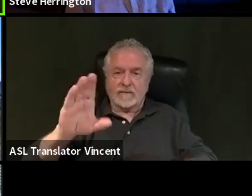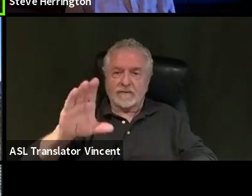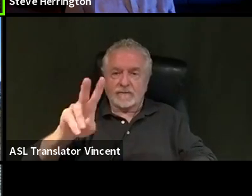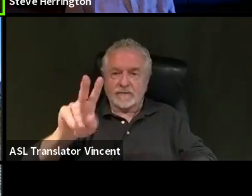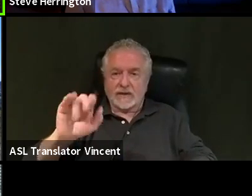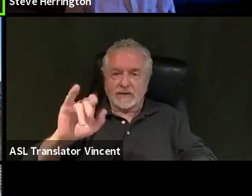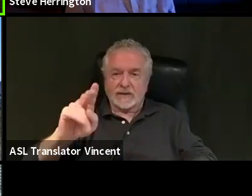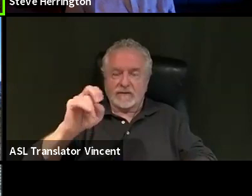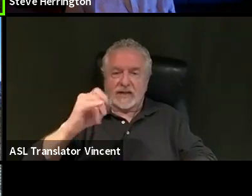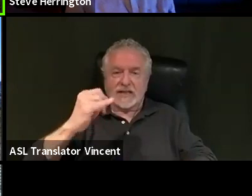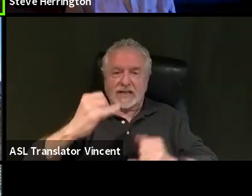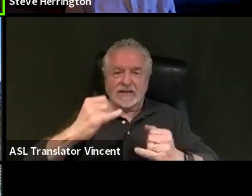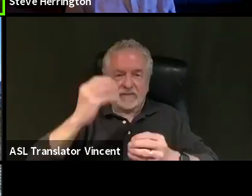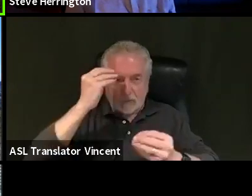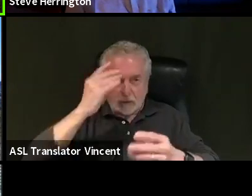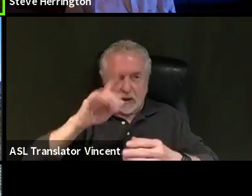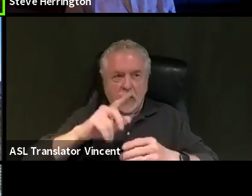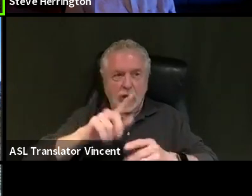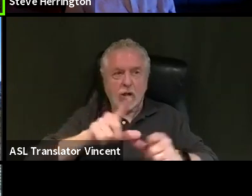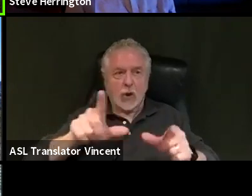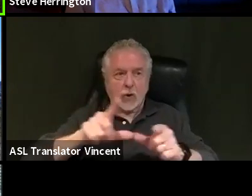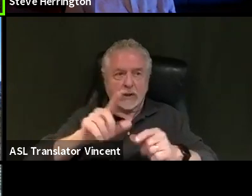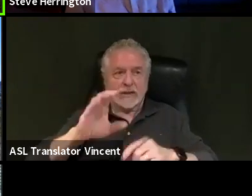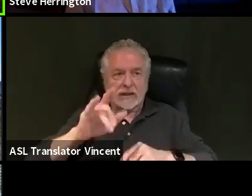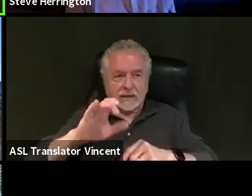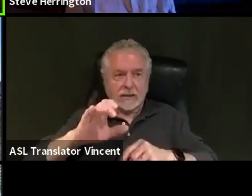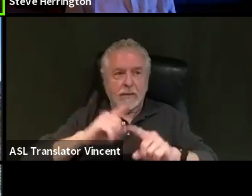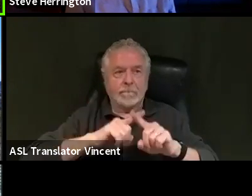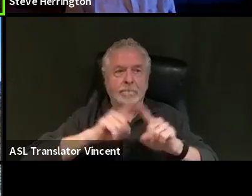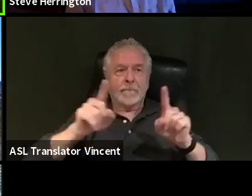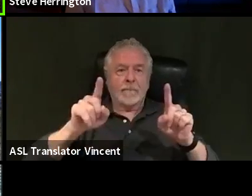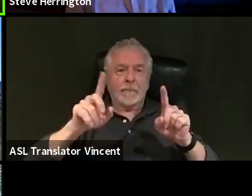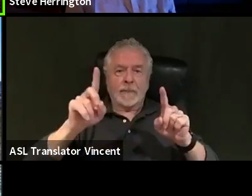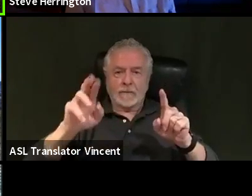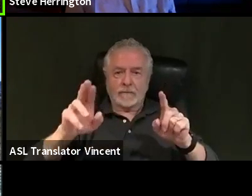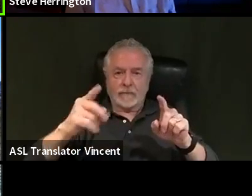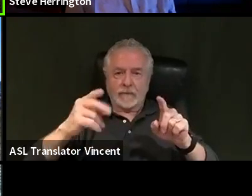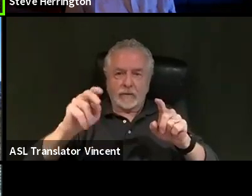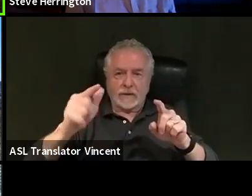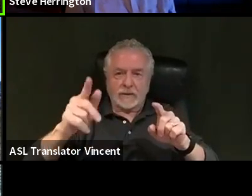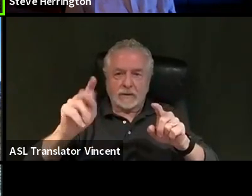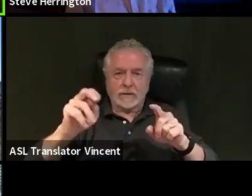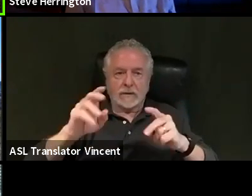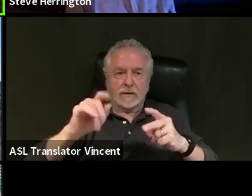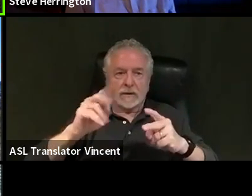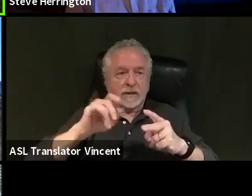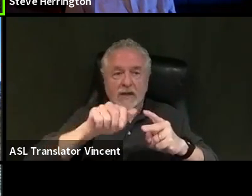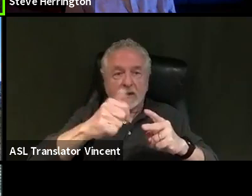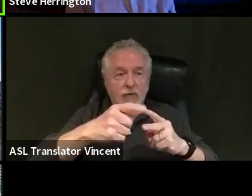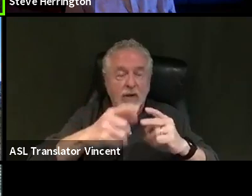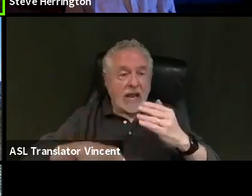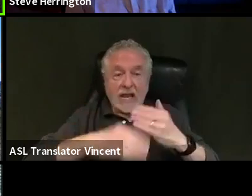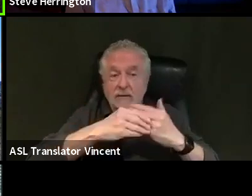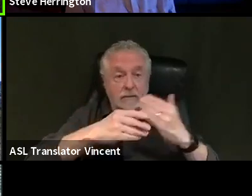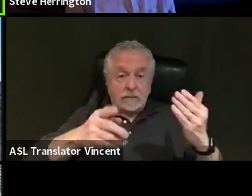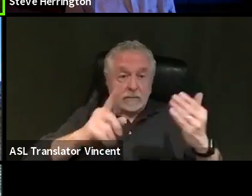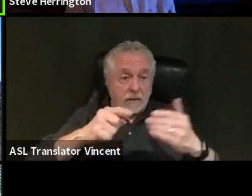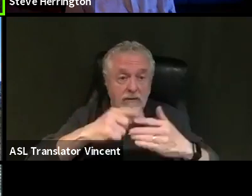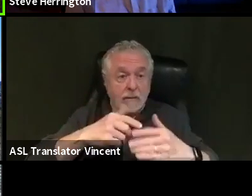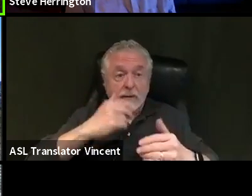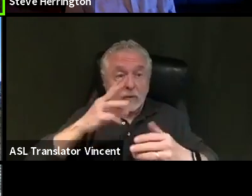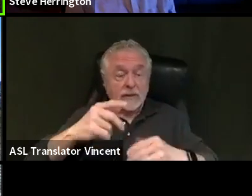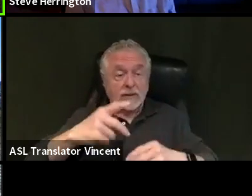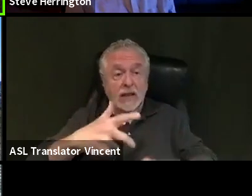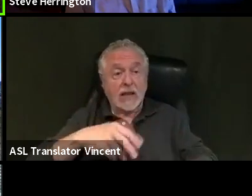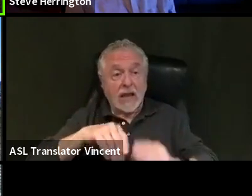socoemergency.org/vaccine for the latest information on local clinics. But Dr. Harrington and Dr. Shende, is there anything you would like to add about the best way